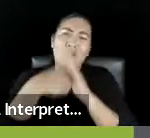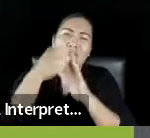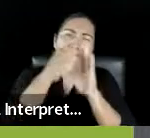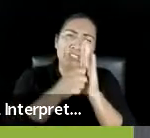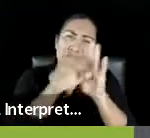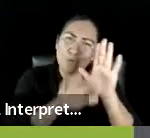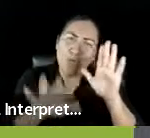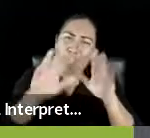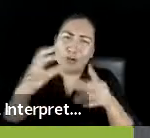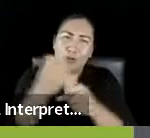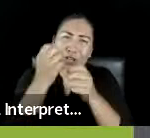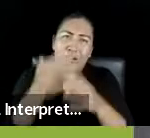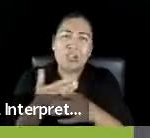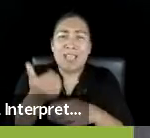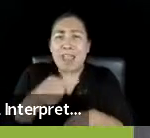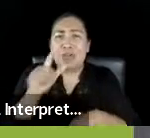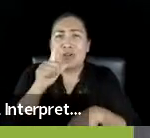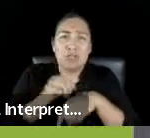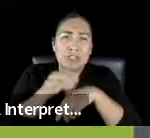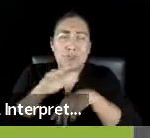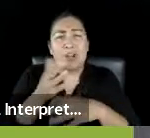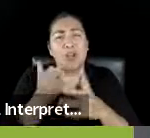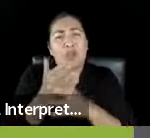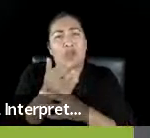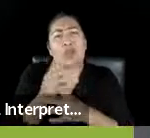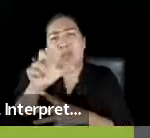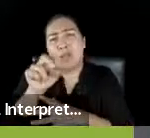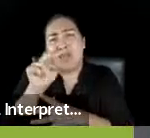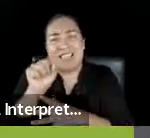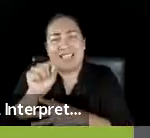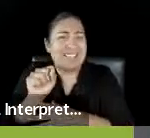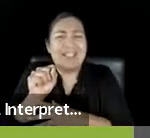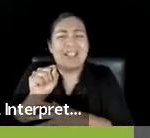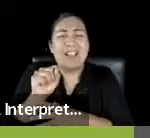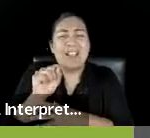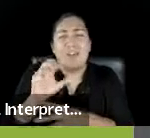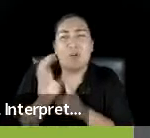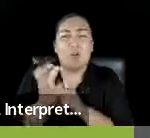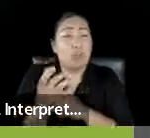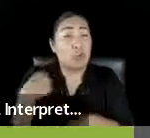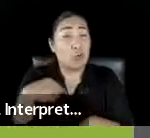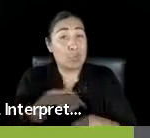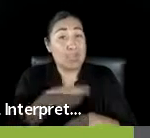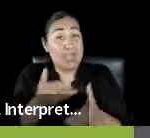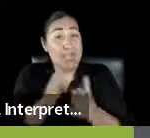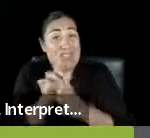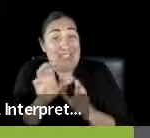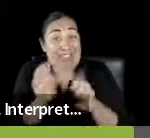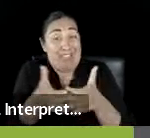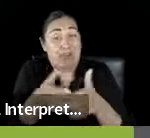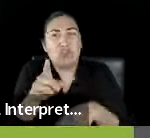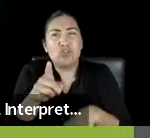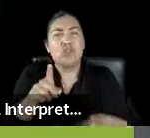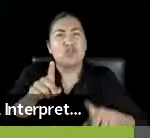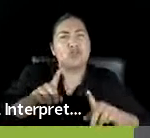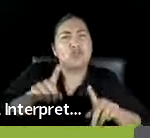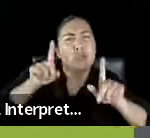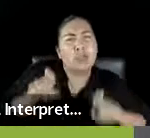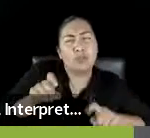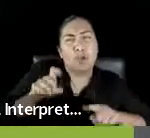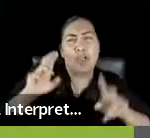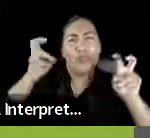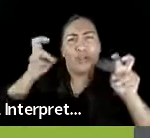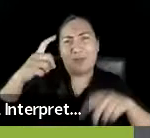anybody who submitted to the Through the Lens of Culture. Now, this category with these films, we ask you to explore the topics of mental health and